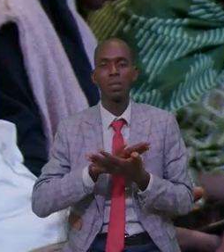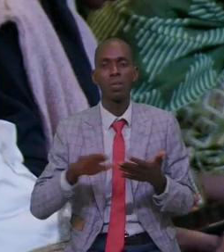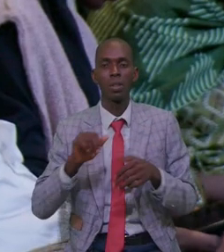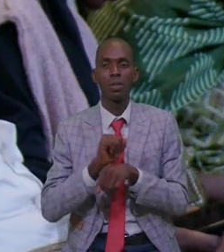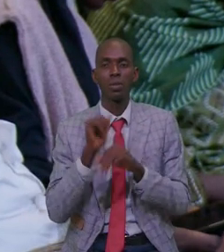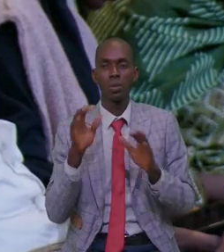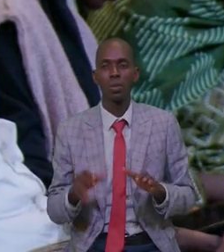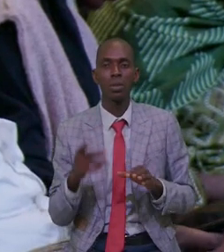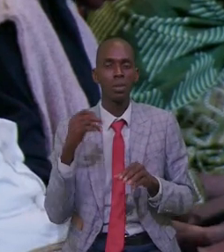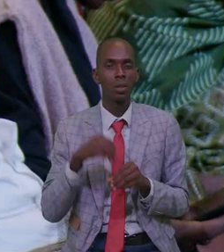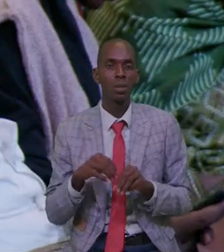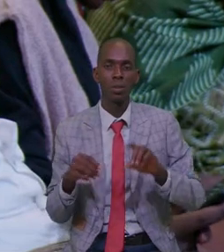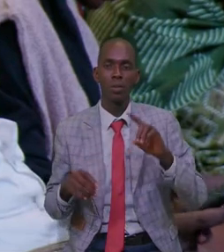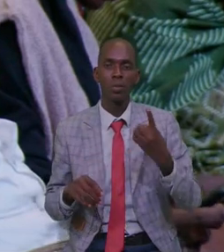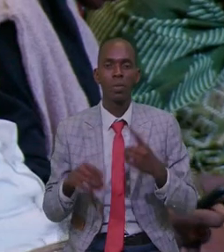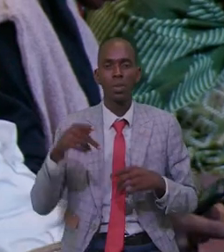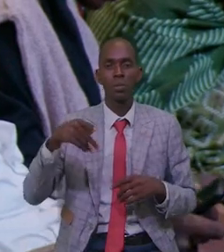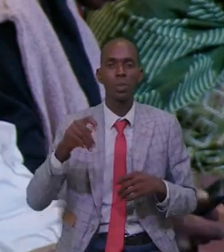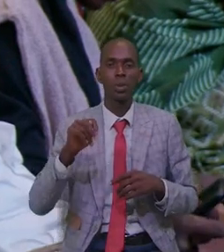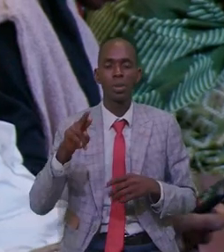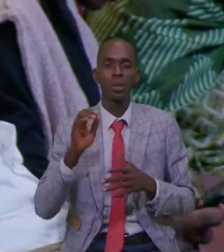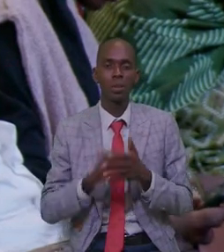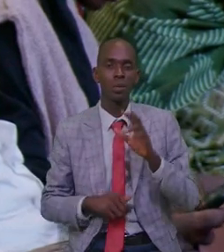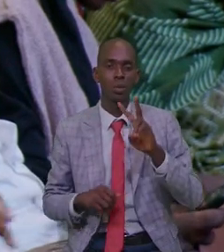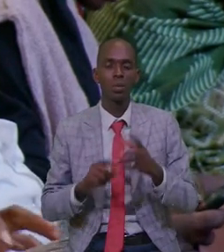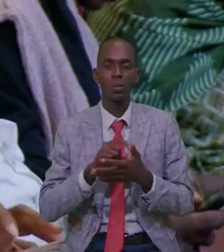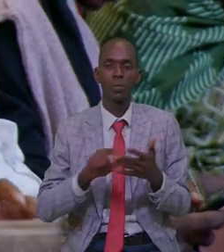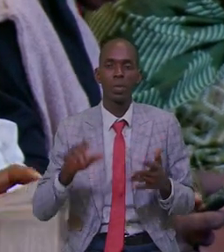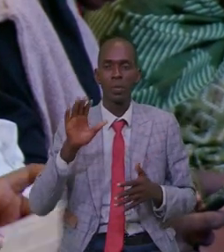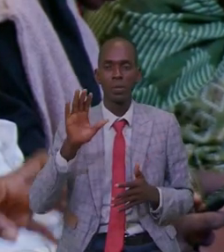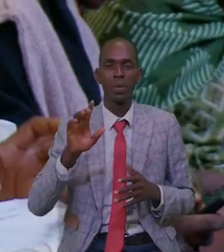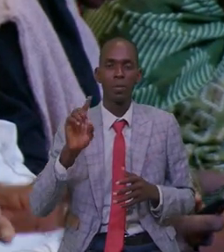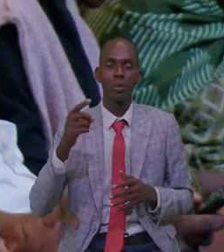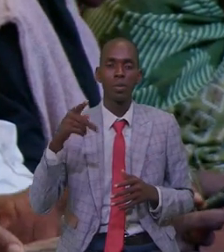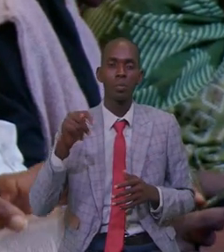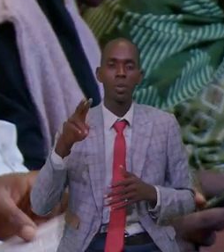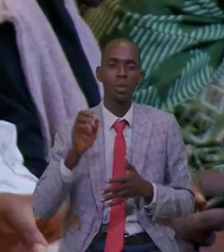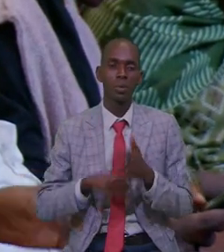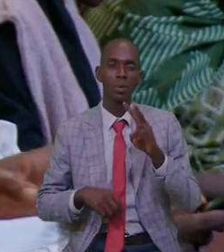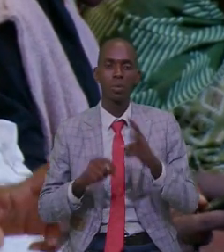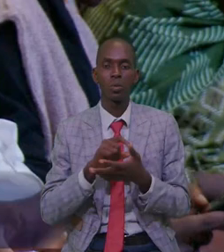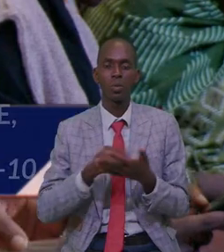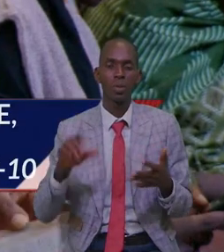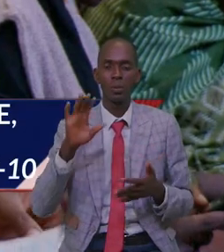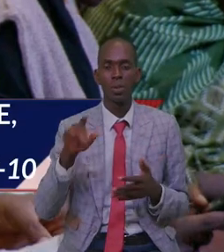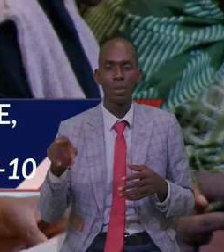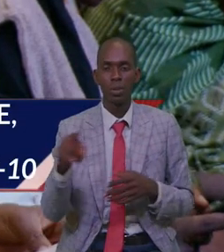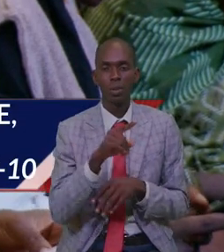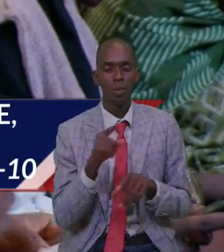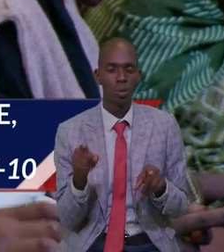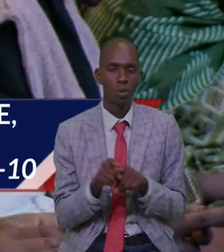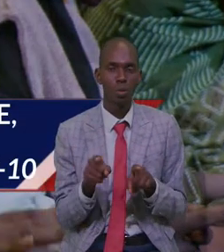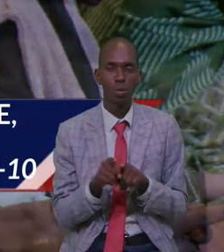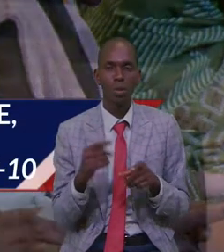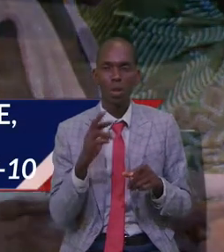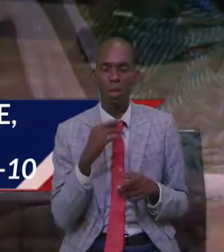chapter 2. We're looking at verse 5. 1 Peter chapter 2, verse 5, he also has lively stones. He